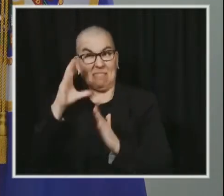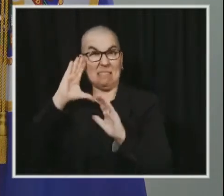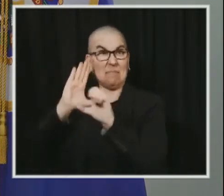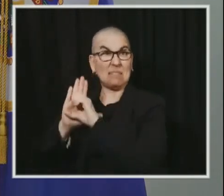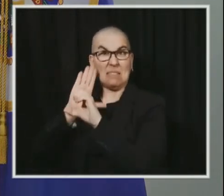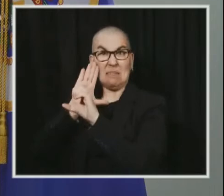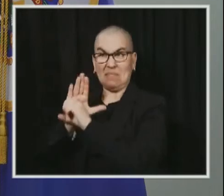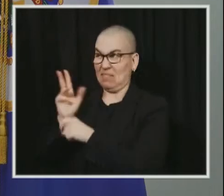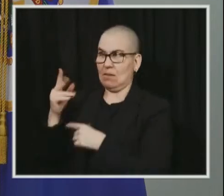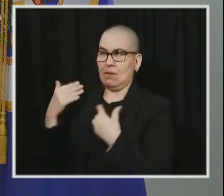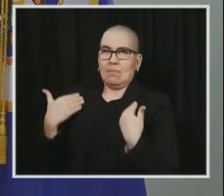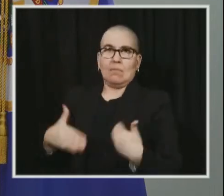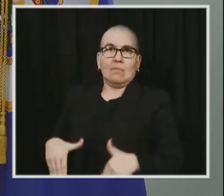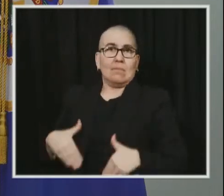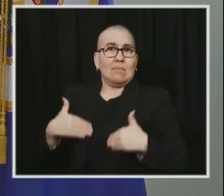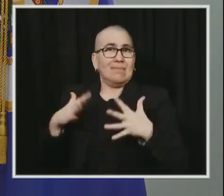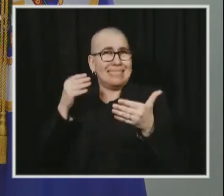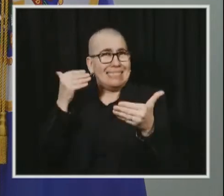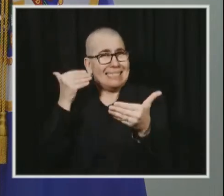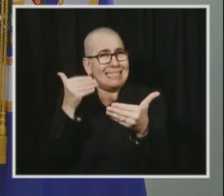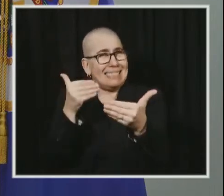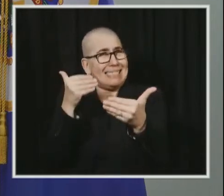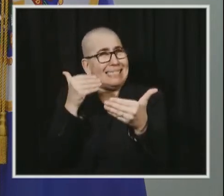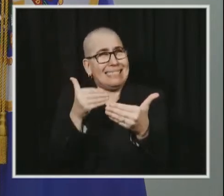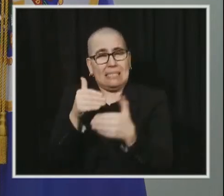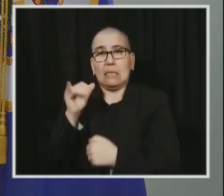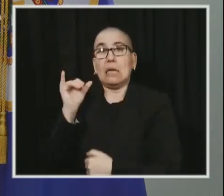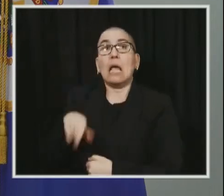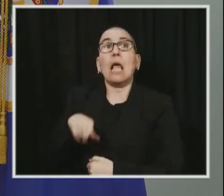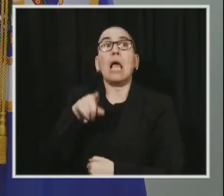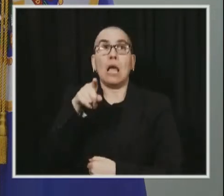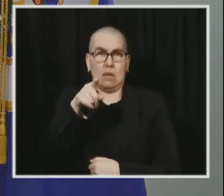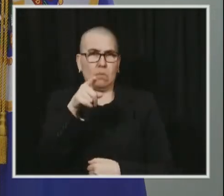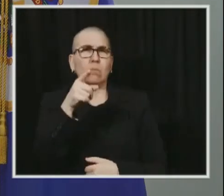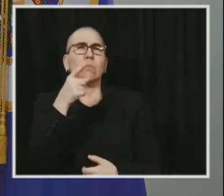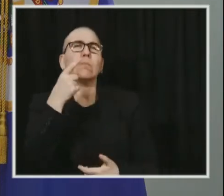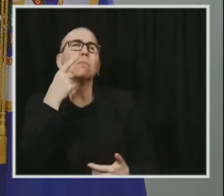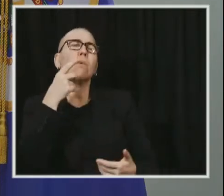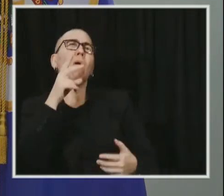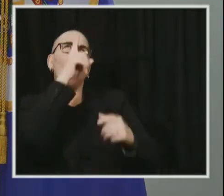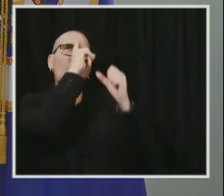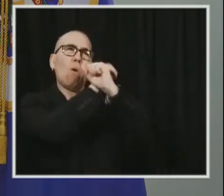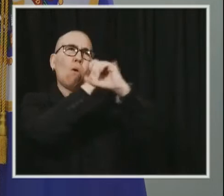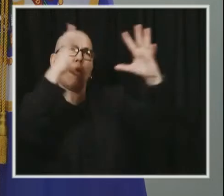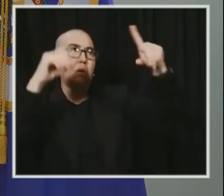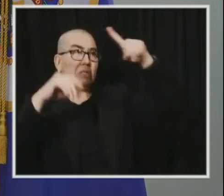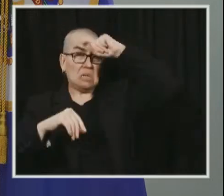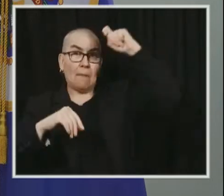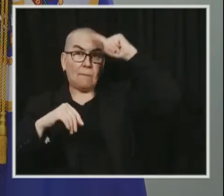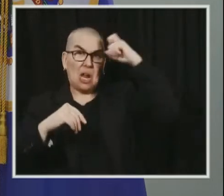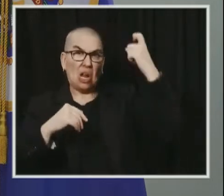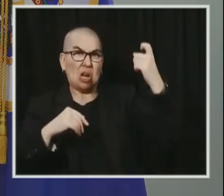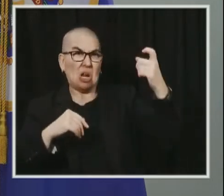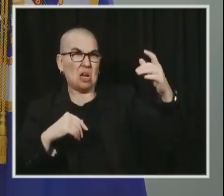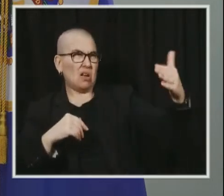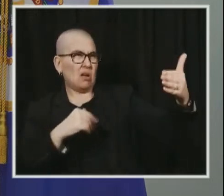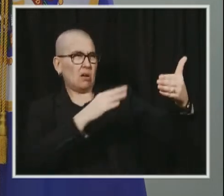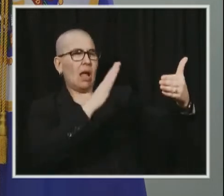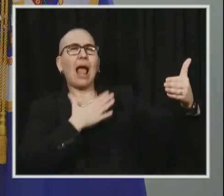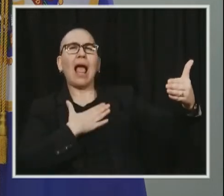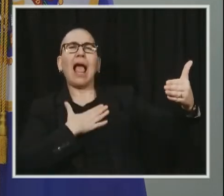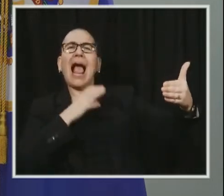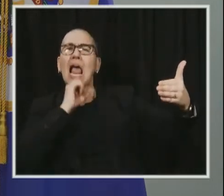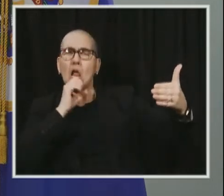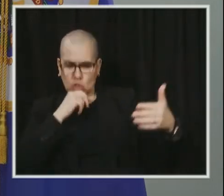here follow up, you can start to extrapolate from this, as I saw on the front page of the paper today, and I'm just going to name it, the thought of